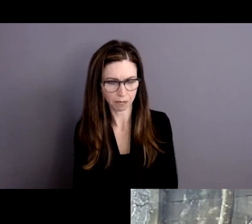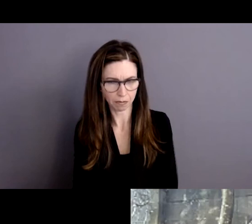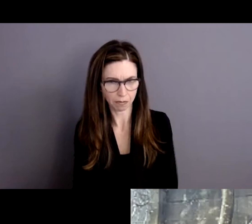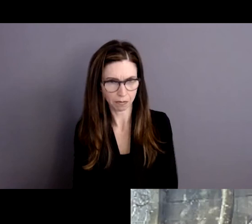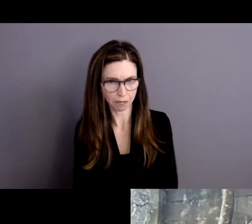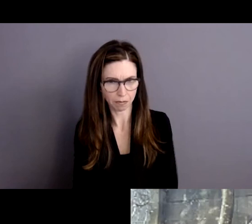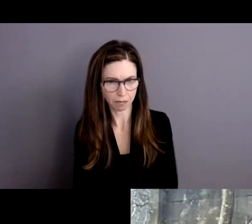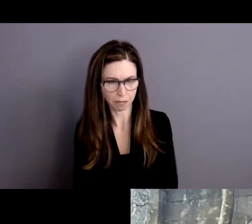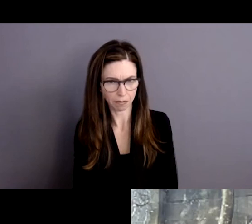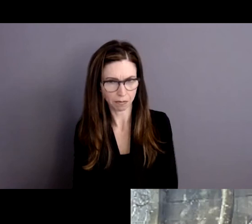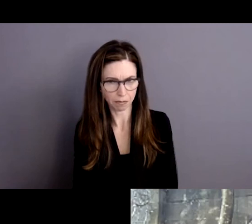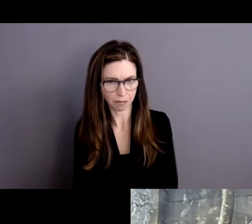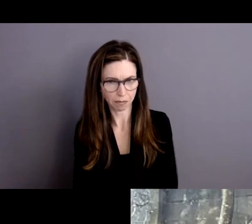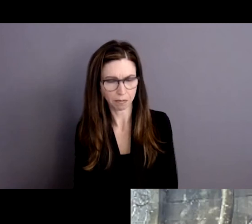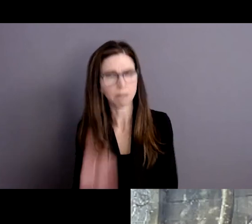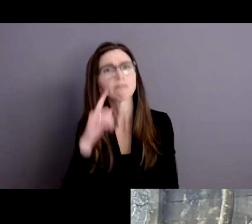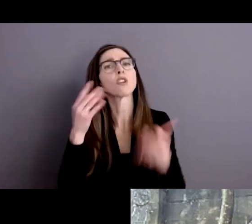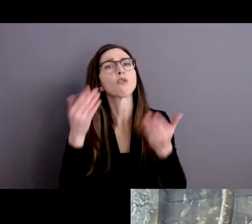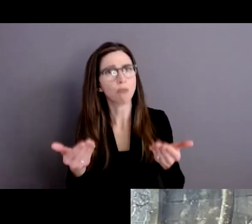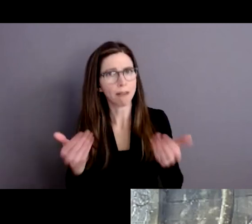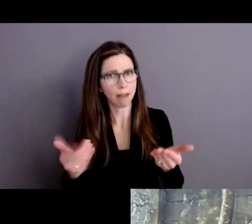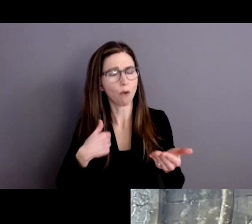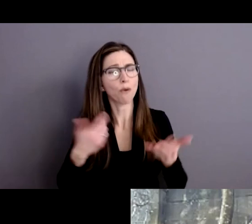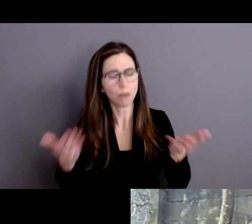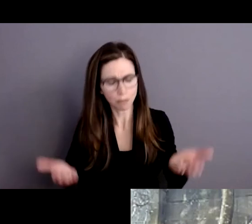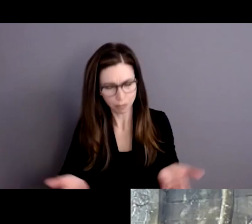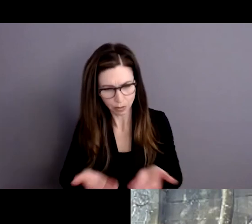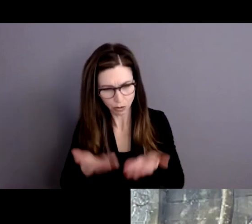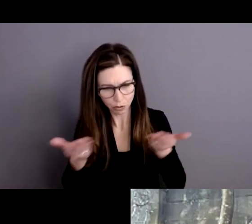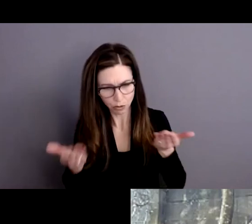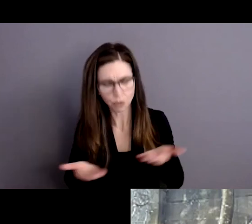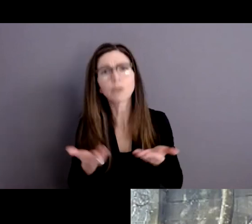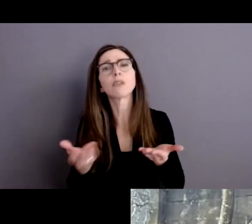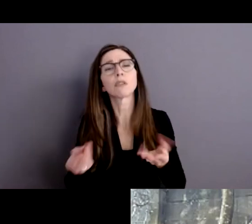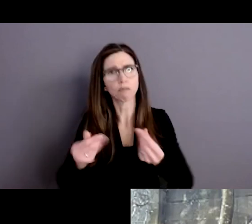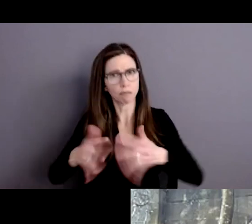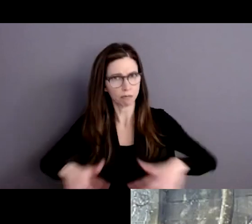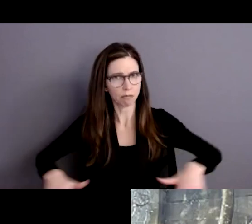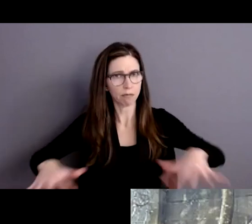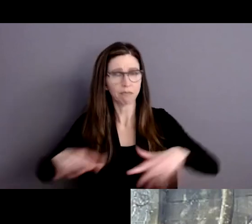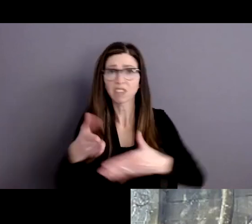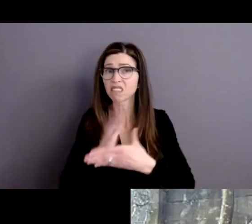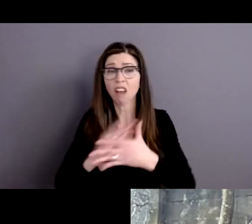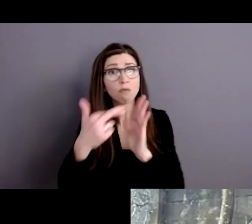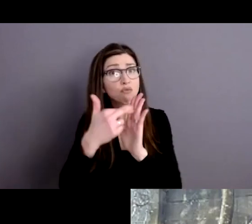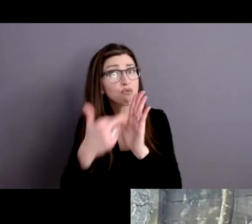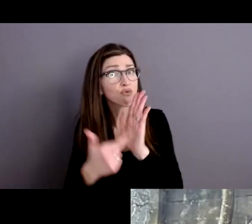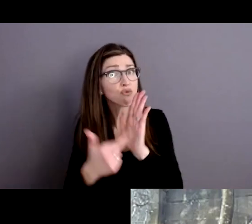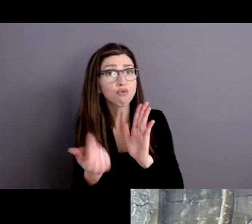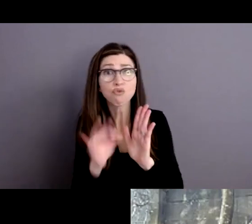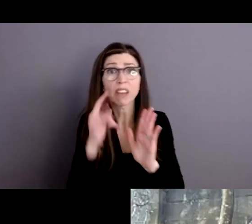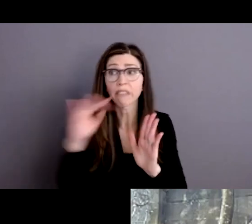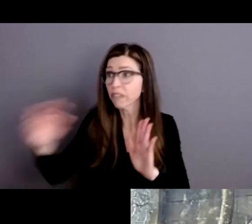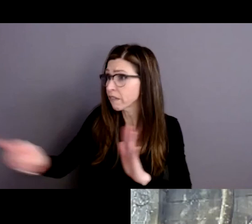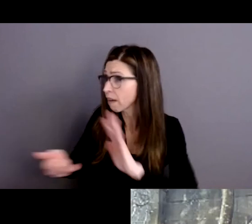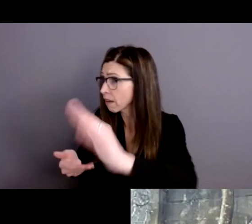stories that I'm on right now of the Musqueam have some protocols that say when you invite people together,